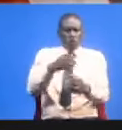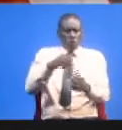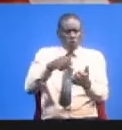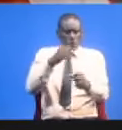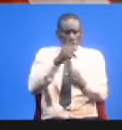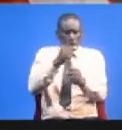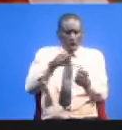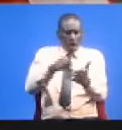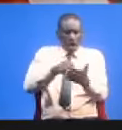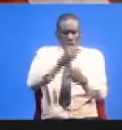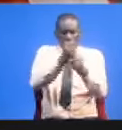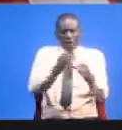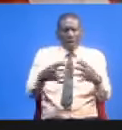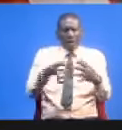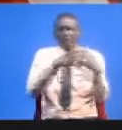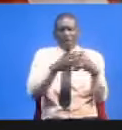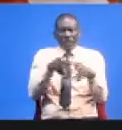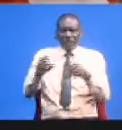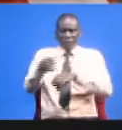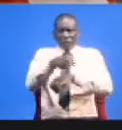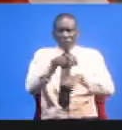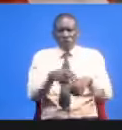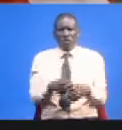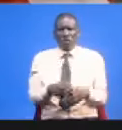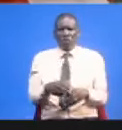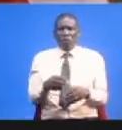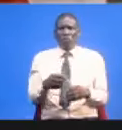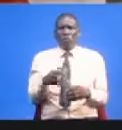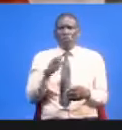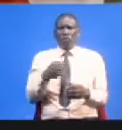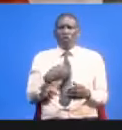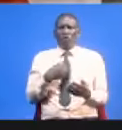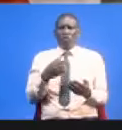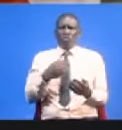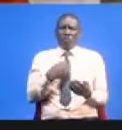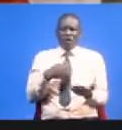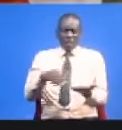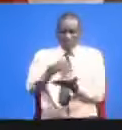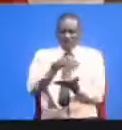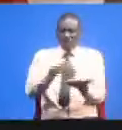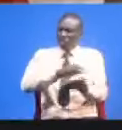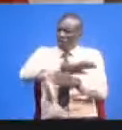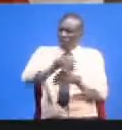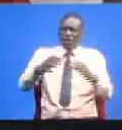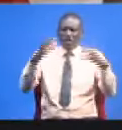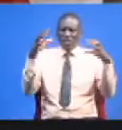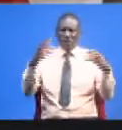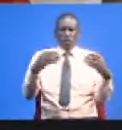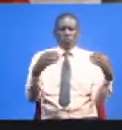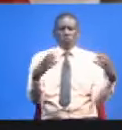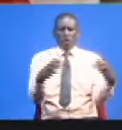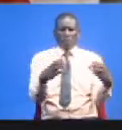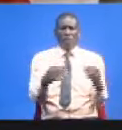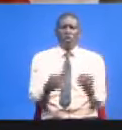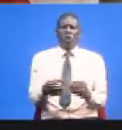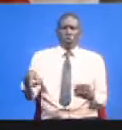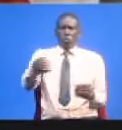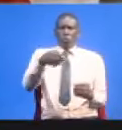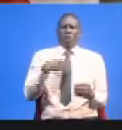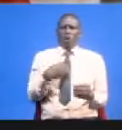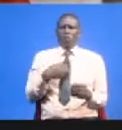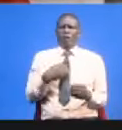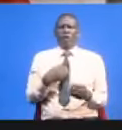hardworking Americans across the nation who have always been the heart and soul of this really great movement. We've been